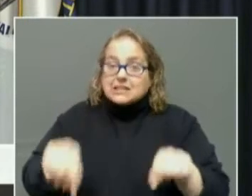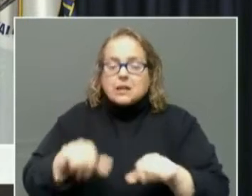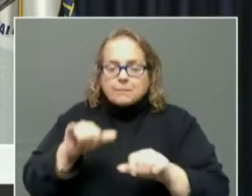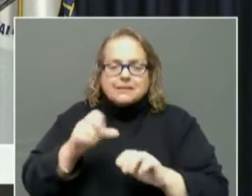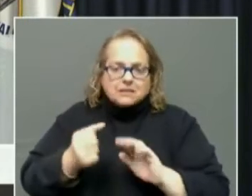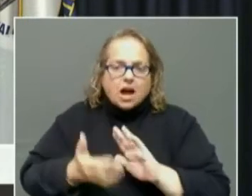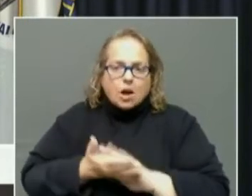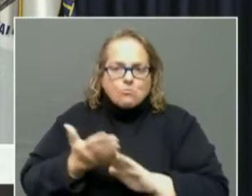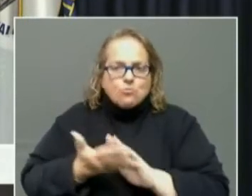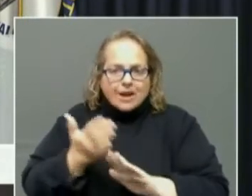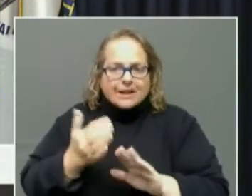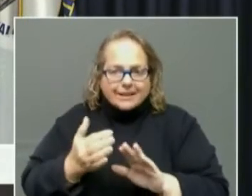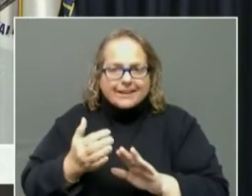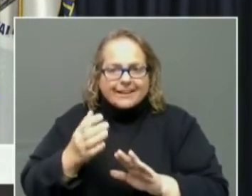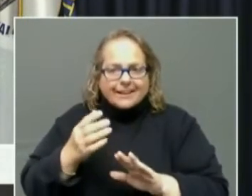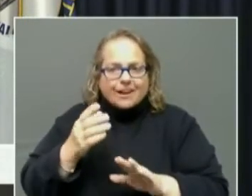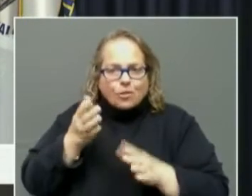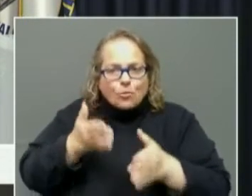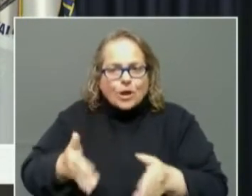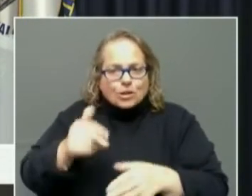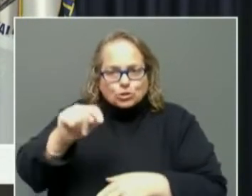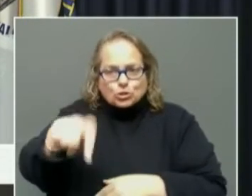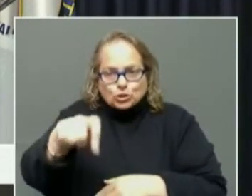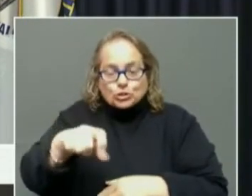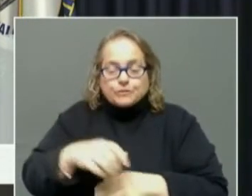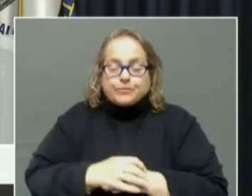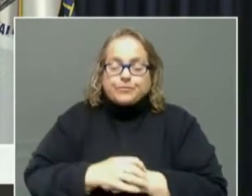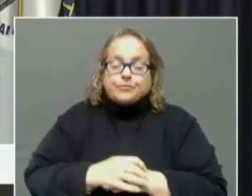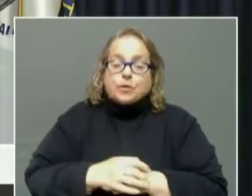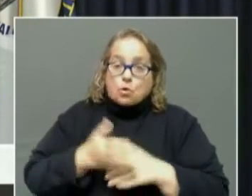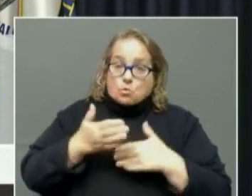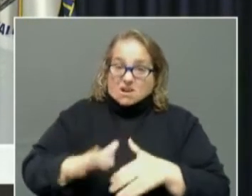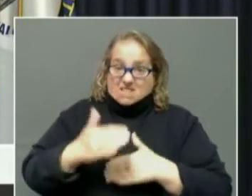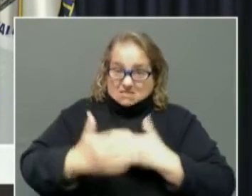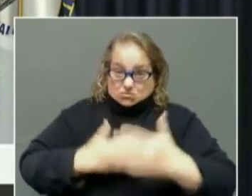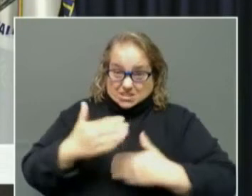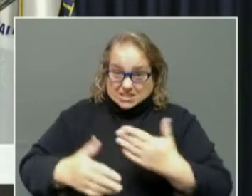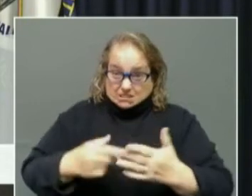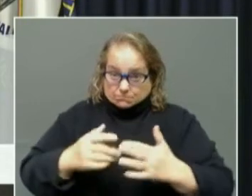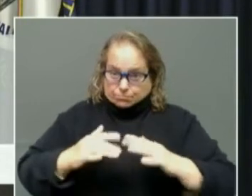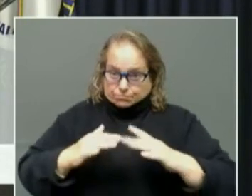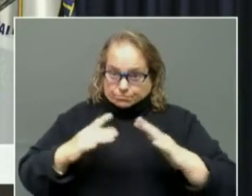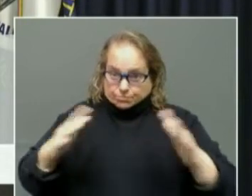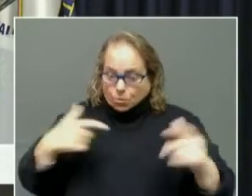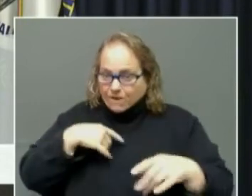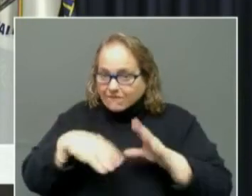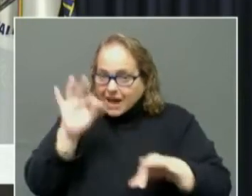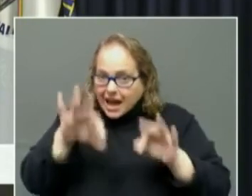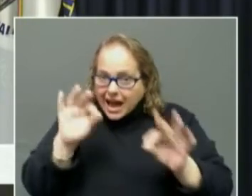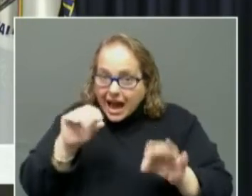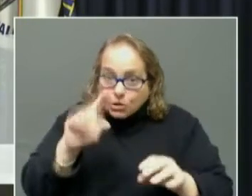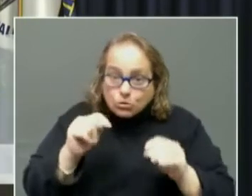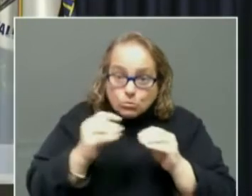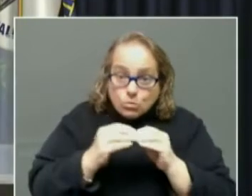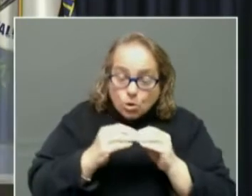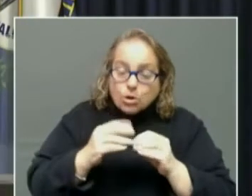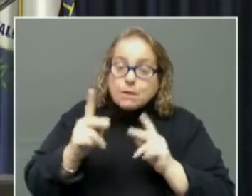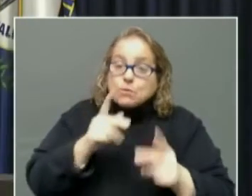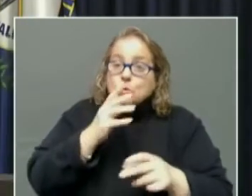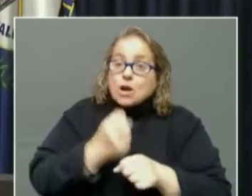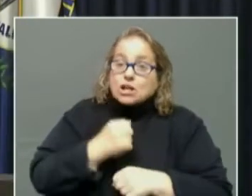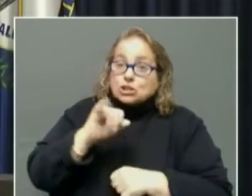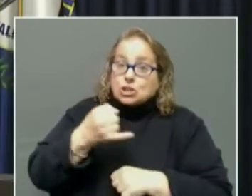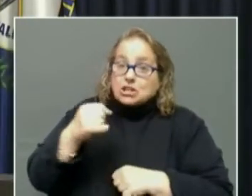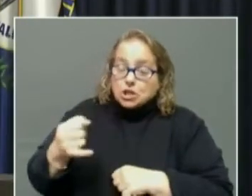intended. While this process unfolds, people who have received the J&J vaccine who develop a severe headache,